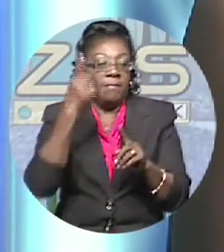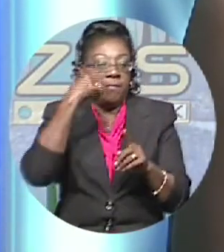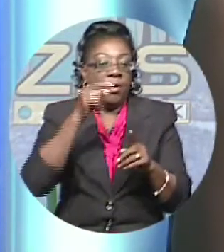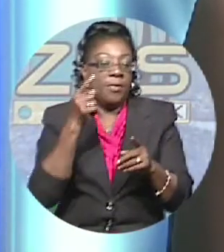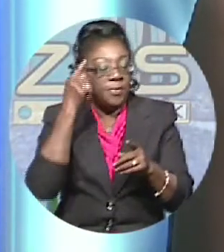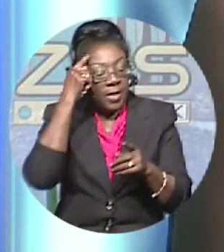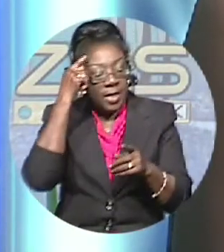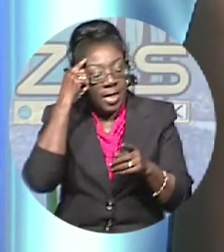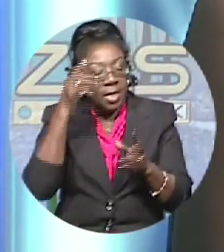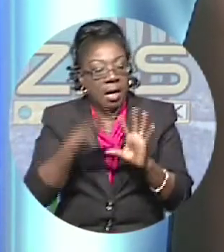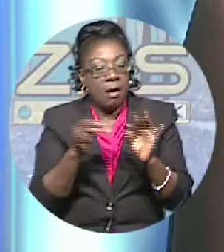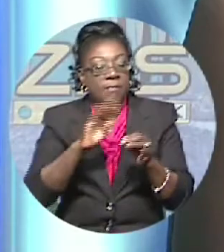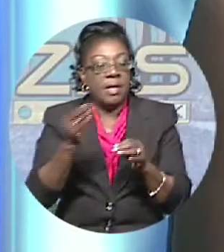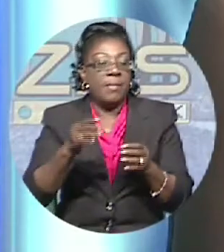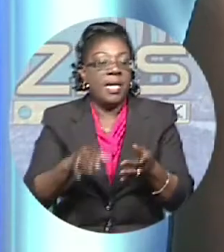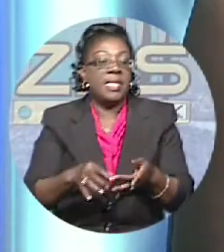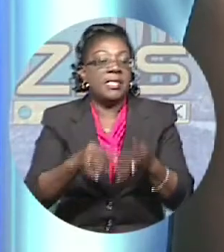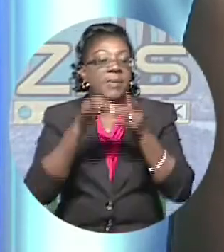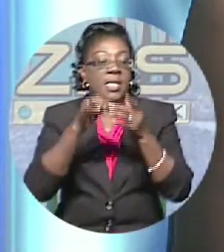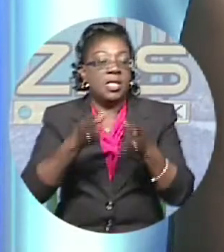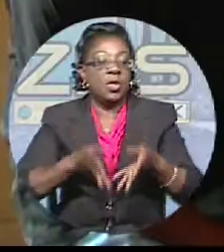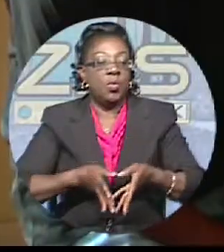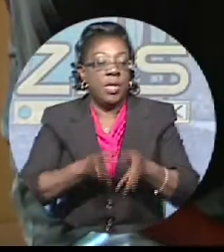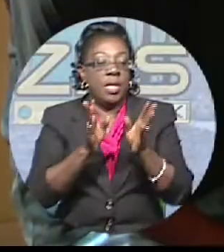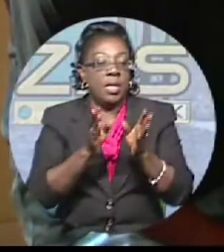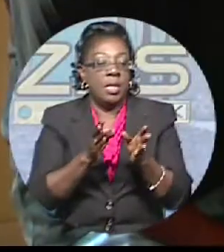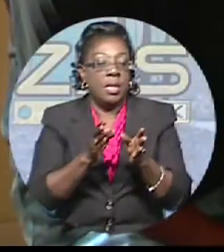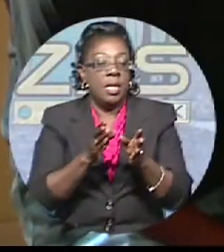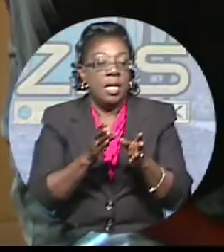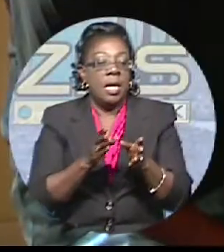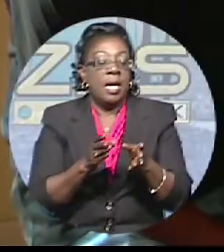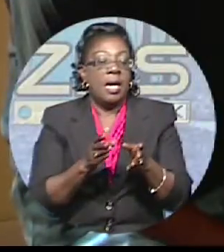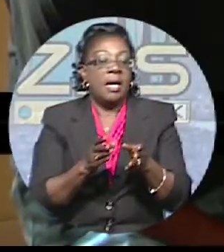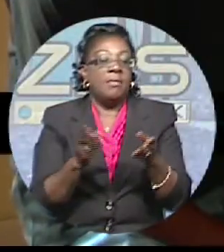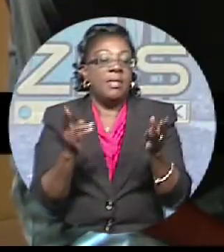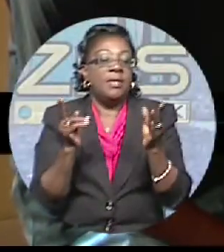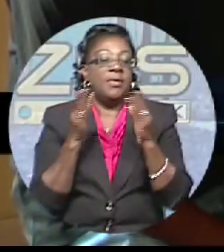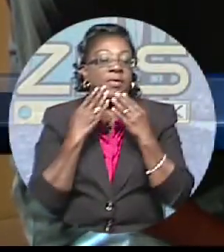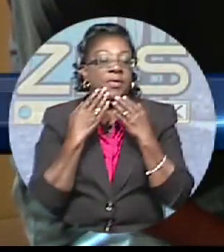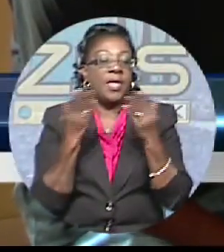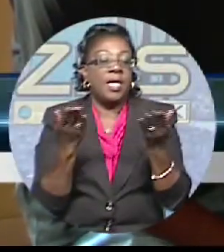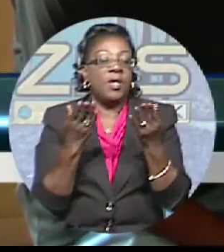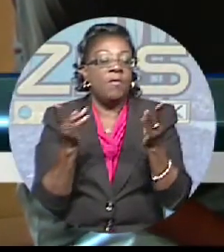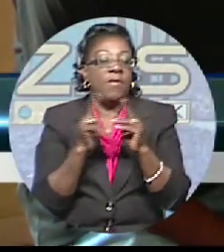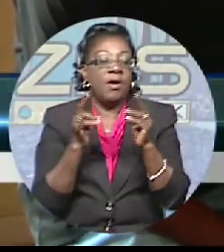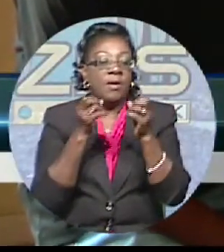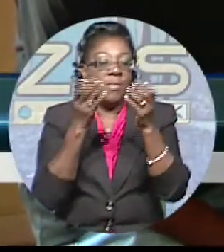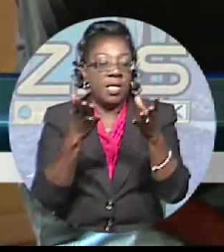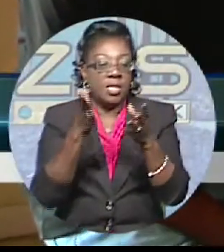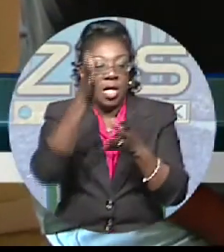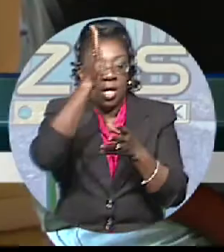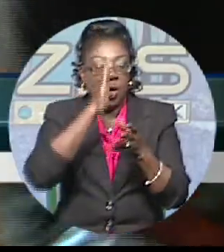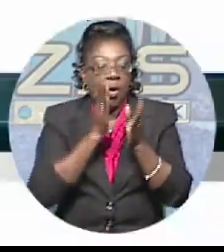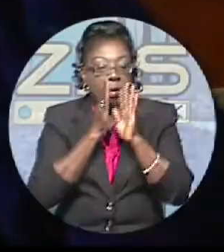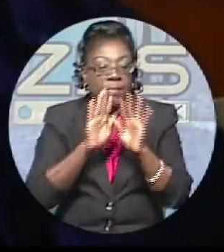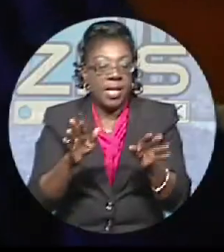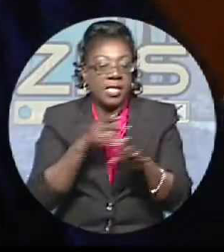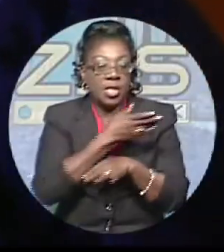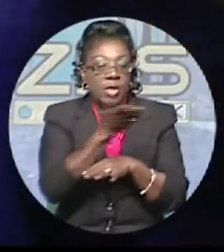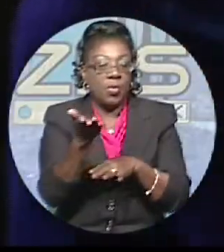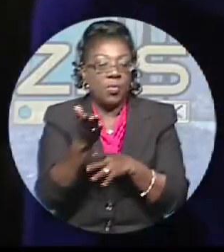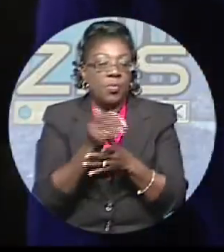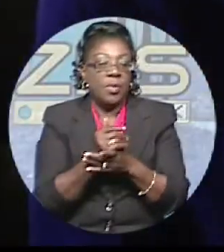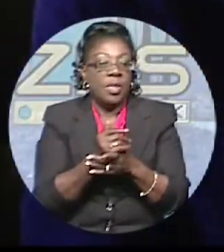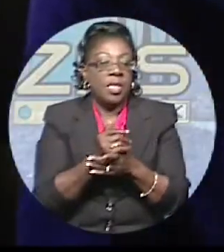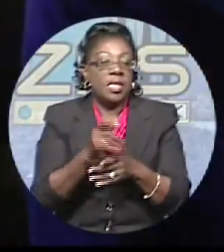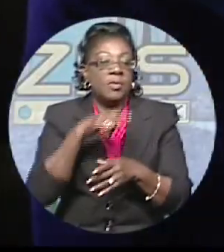thinking of them in such a special way. I appreciate that very much. This means a lot to me. God bless all of you. I just want